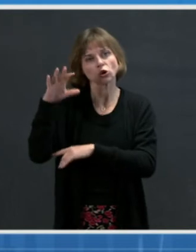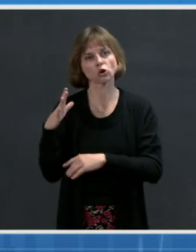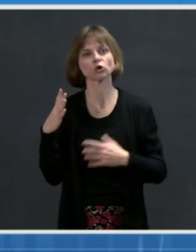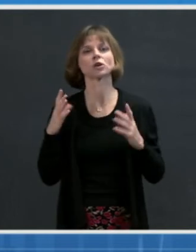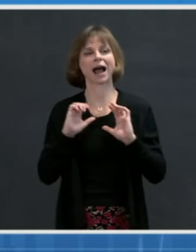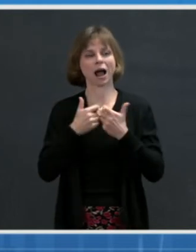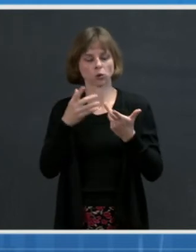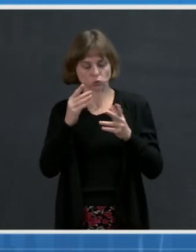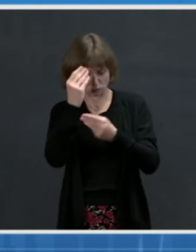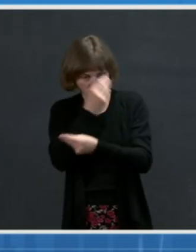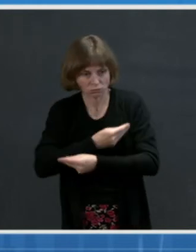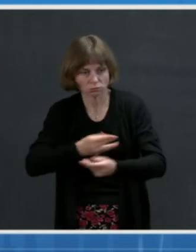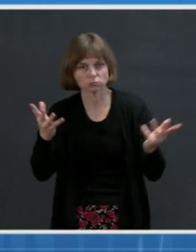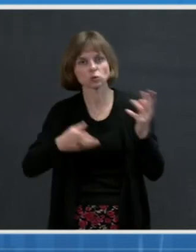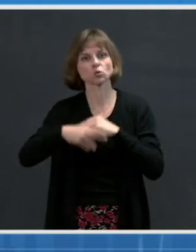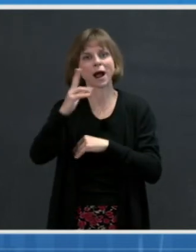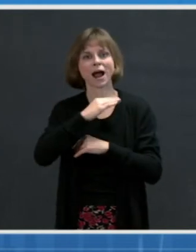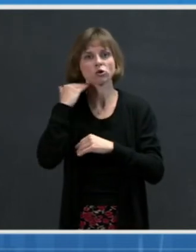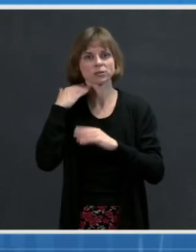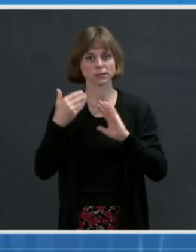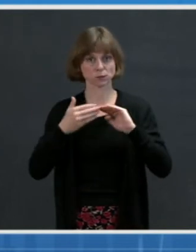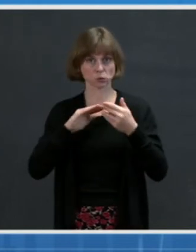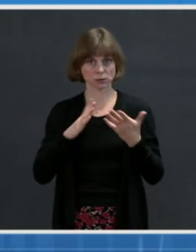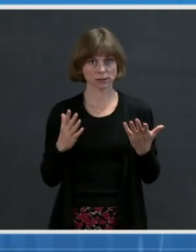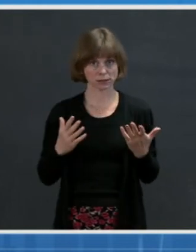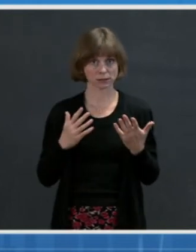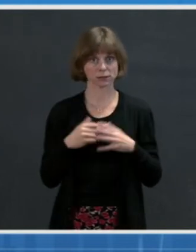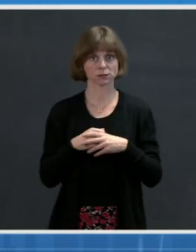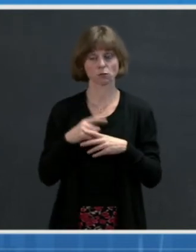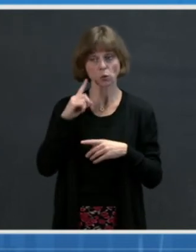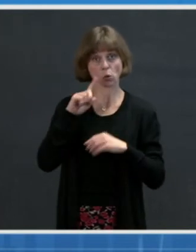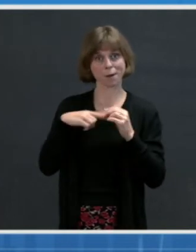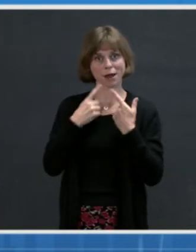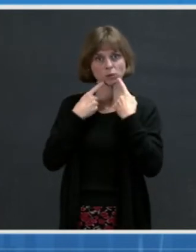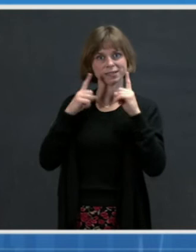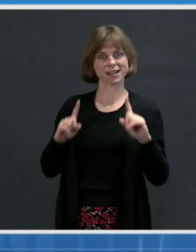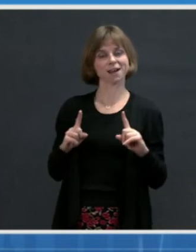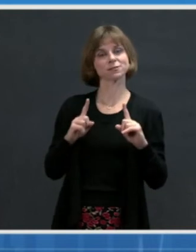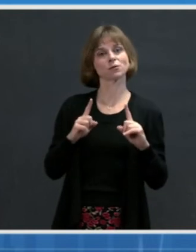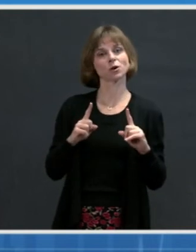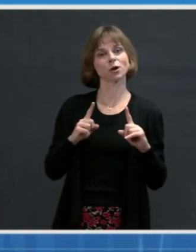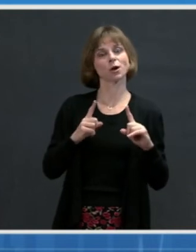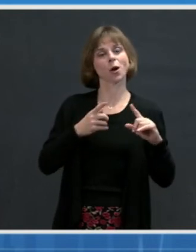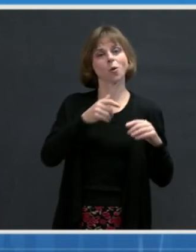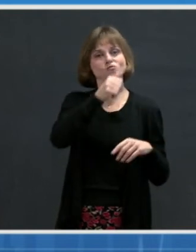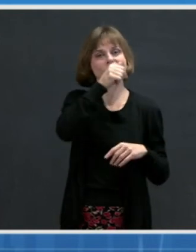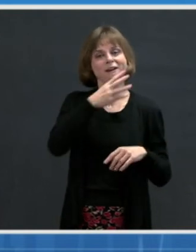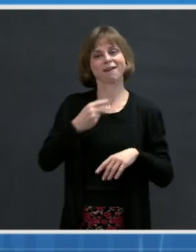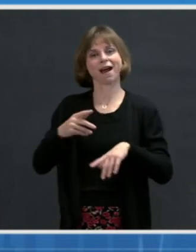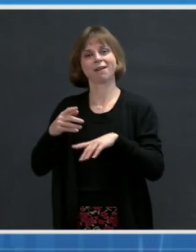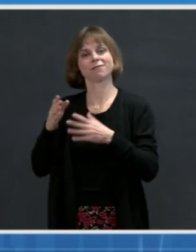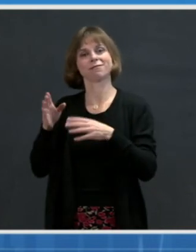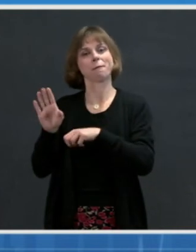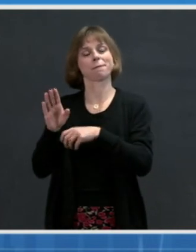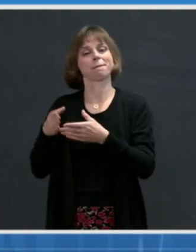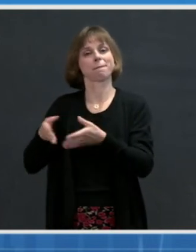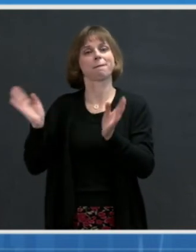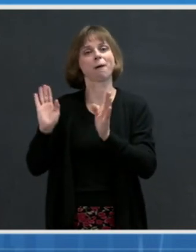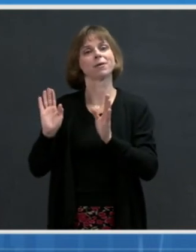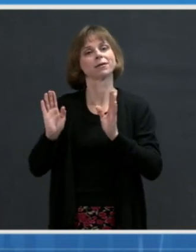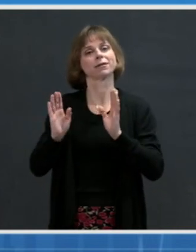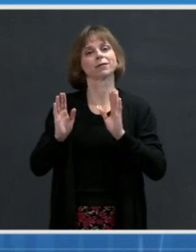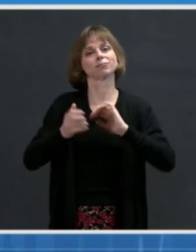these high-risk communities. We also heard about successful public-private partnerships, like in San Diego, where vaccination